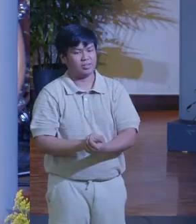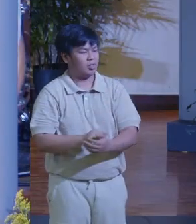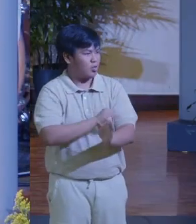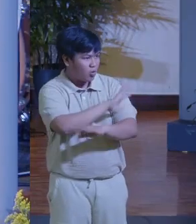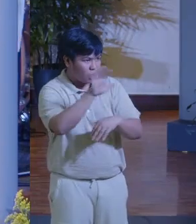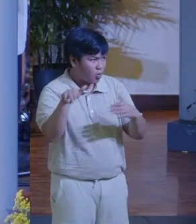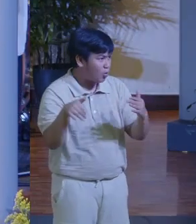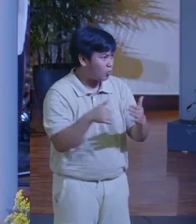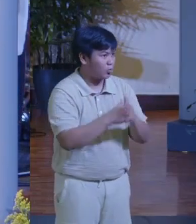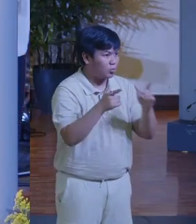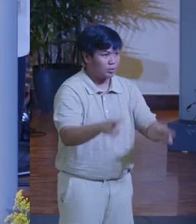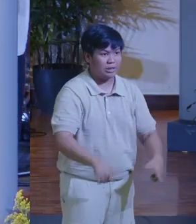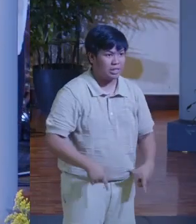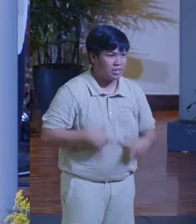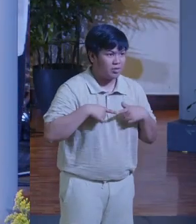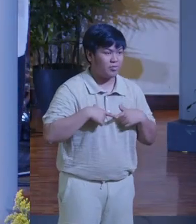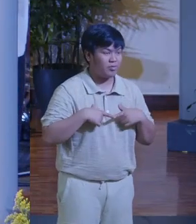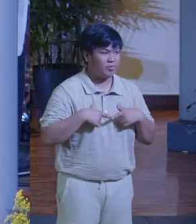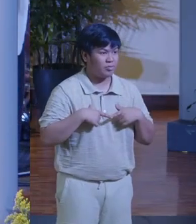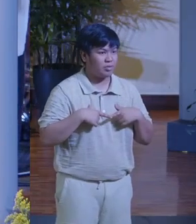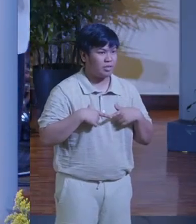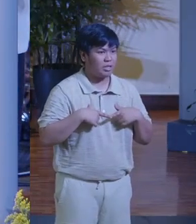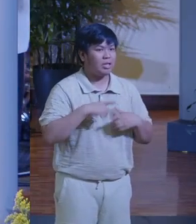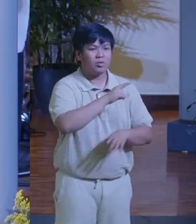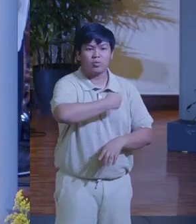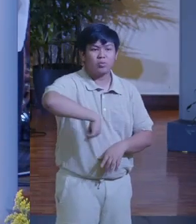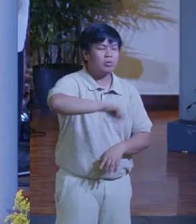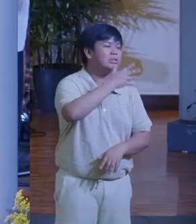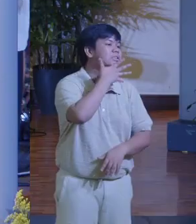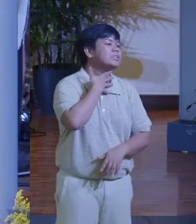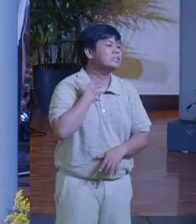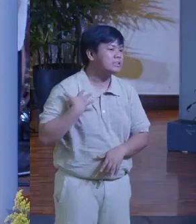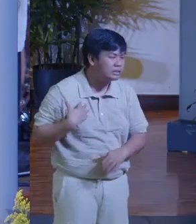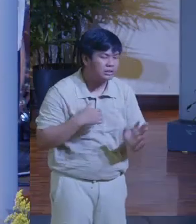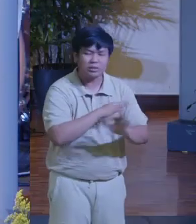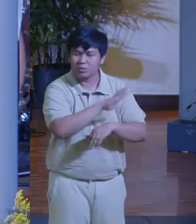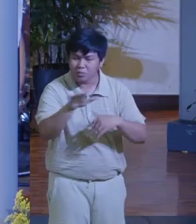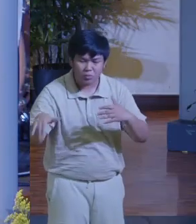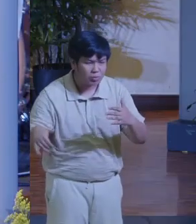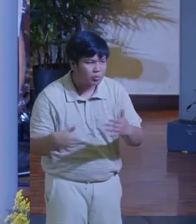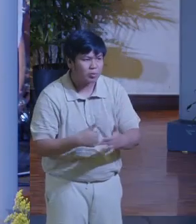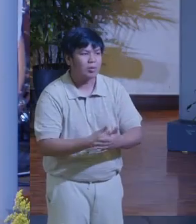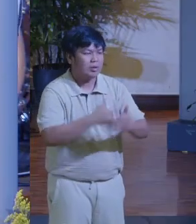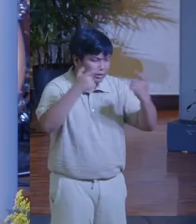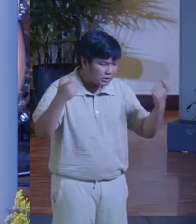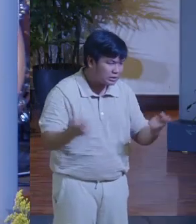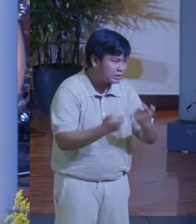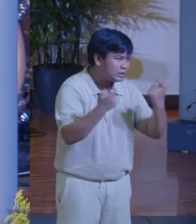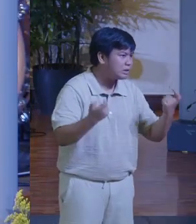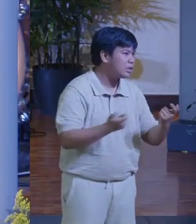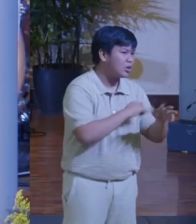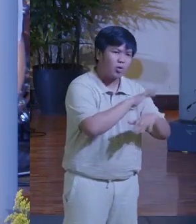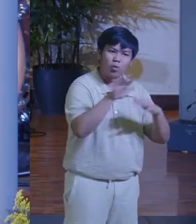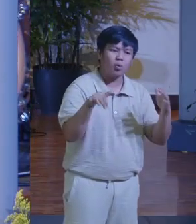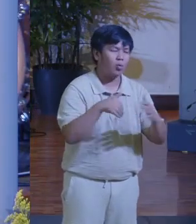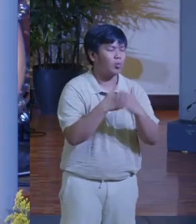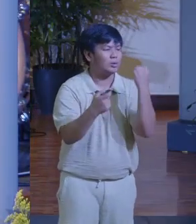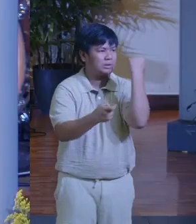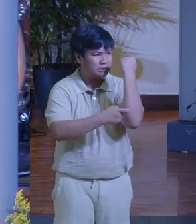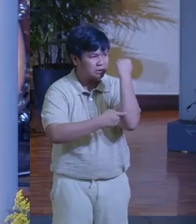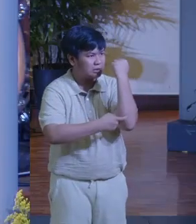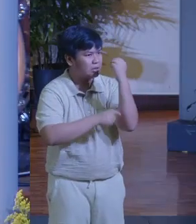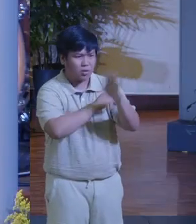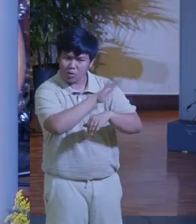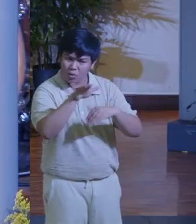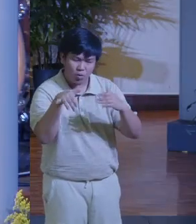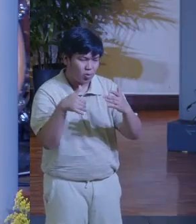once lived in the passions of our flesh, carrying out the desires of the body and the mind, and were by nature